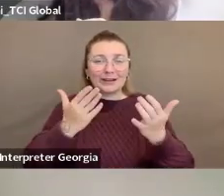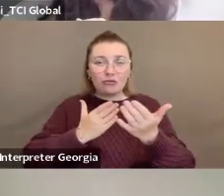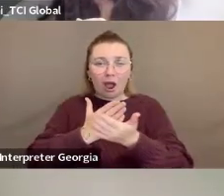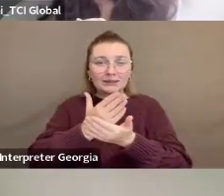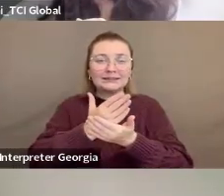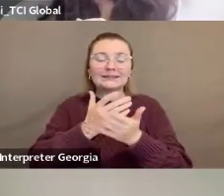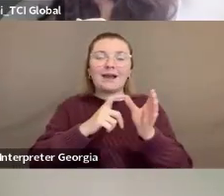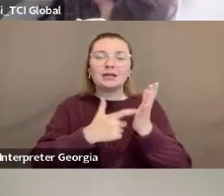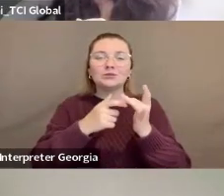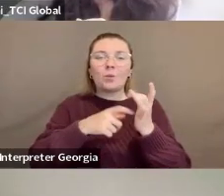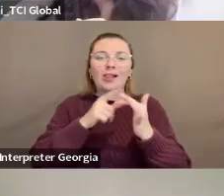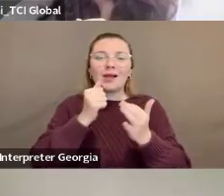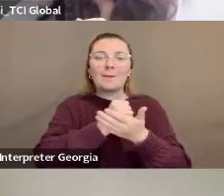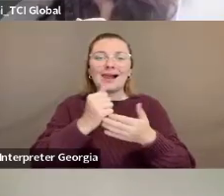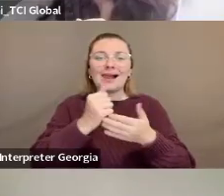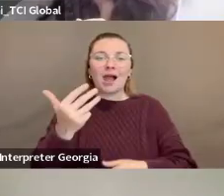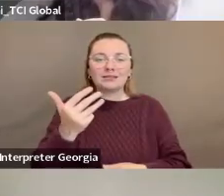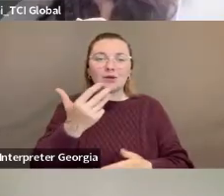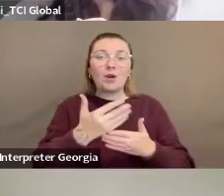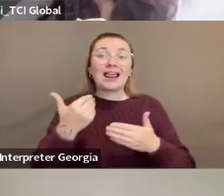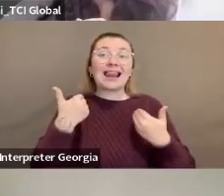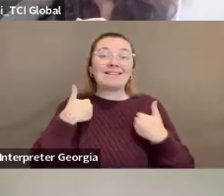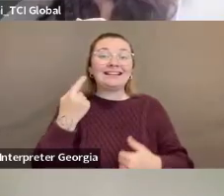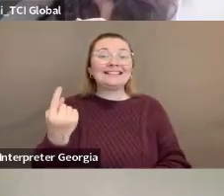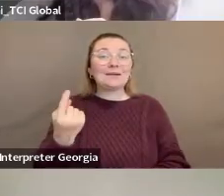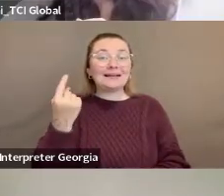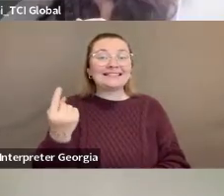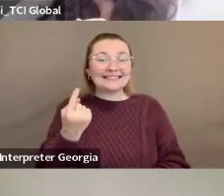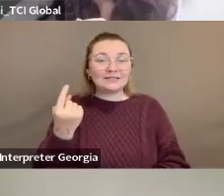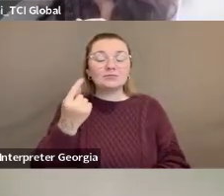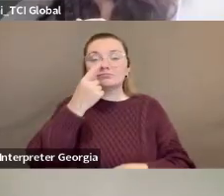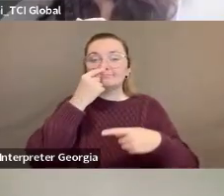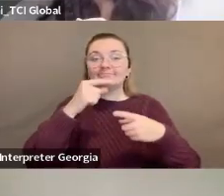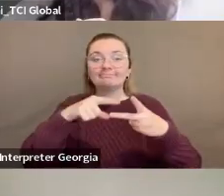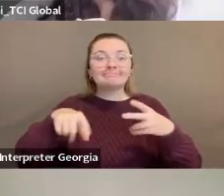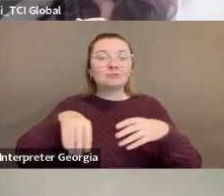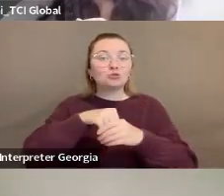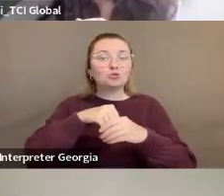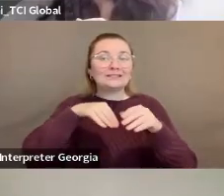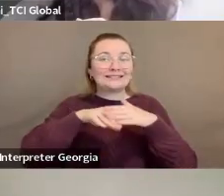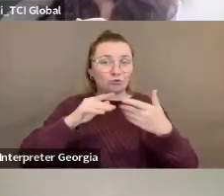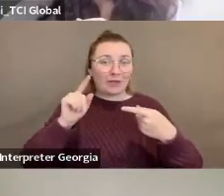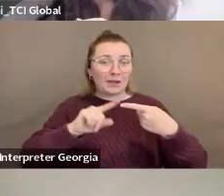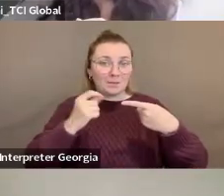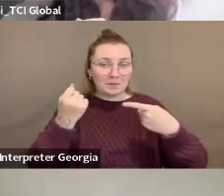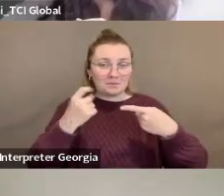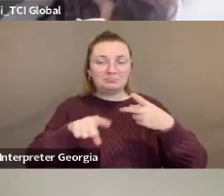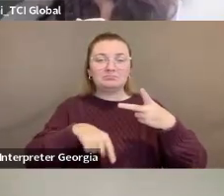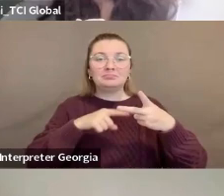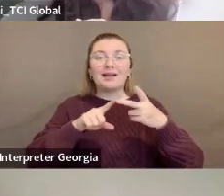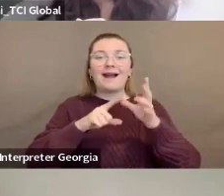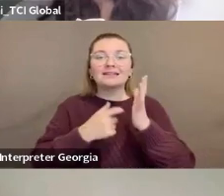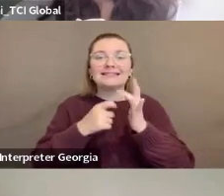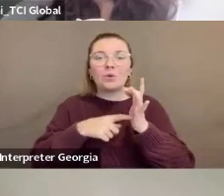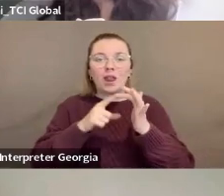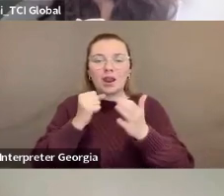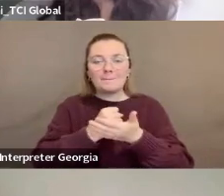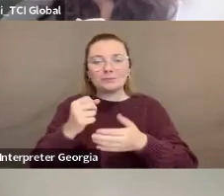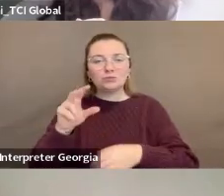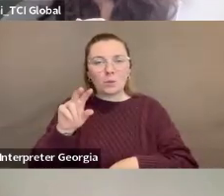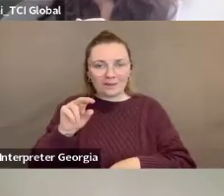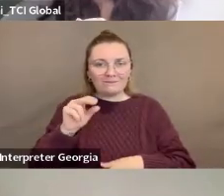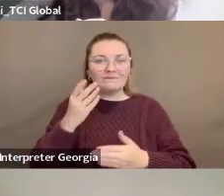Article 19 on living independently and being included in the community. Article 12 on